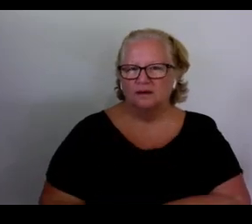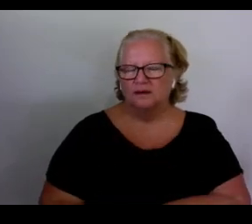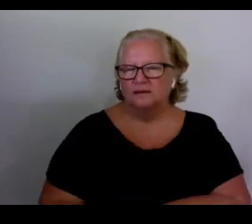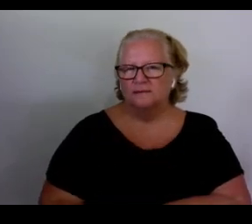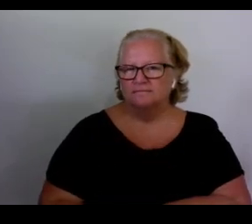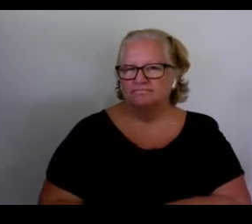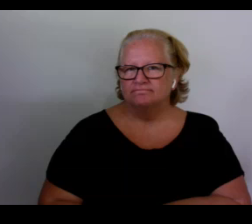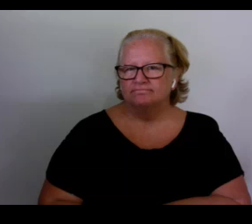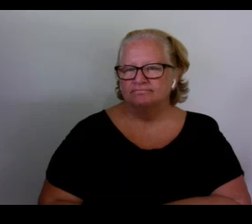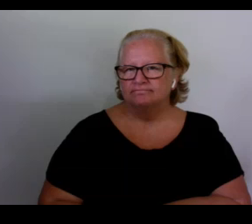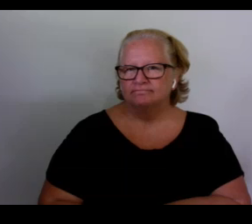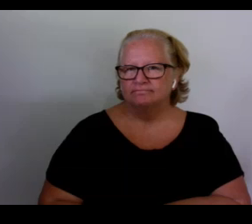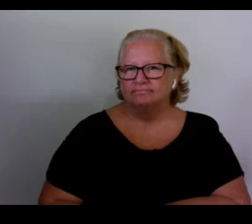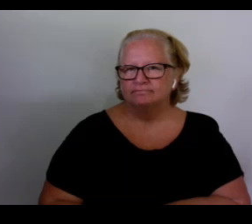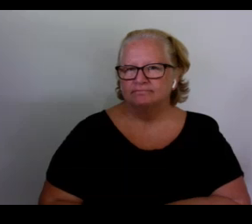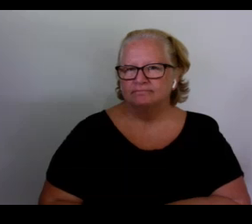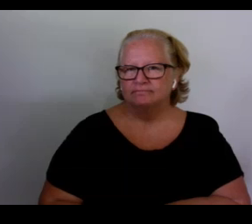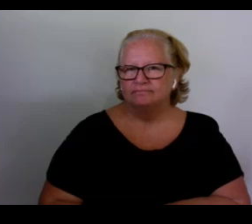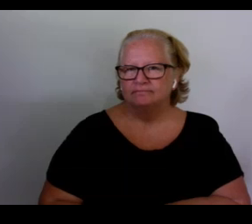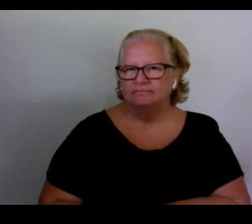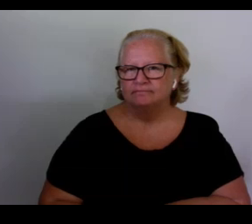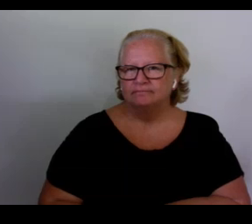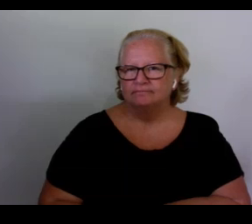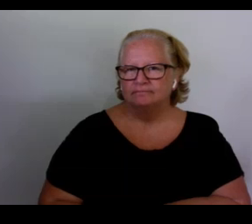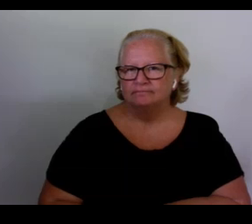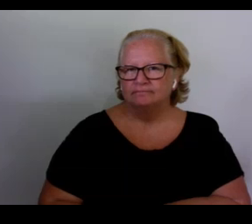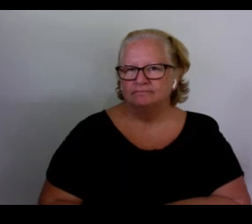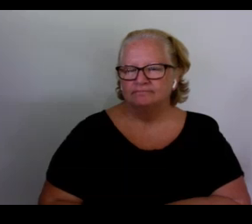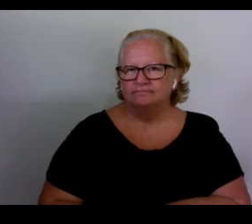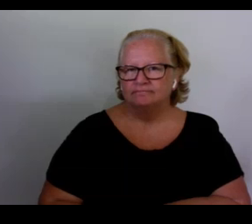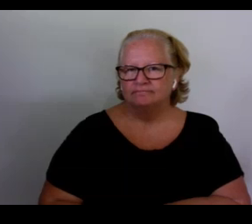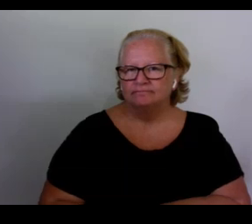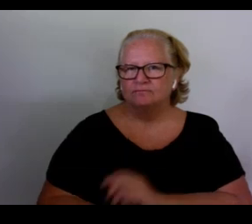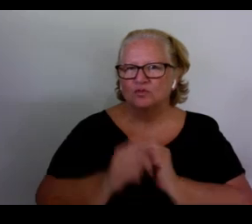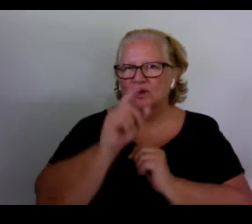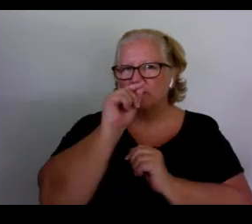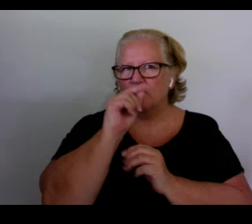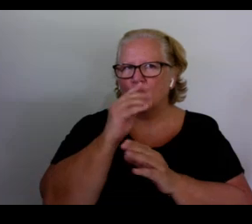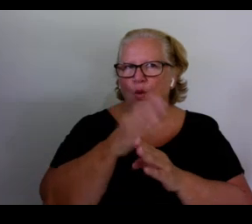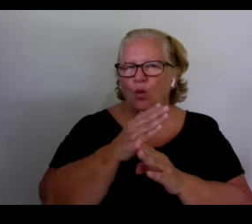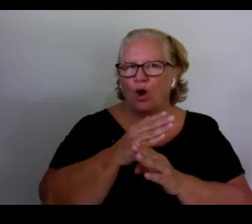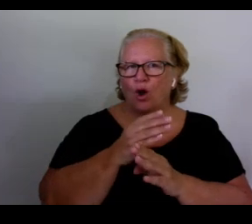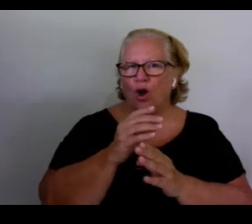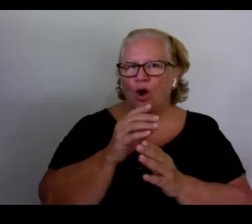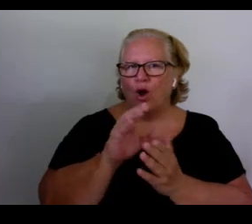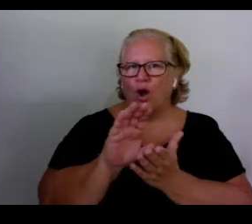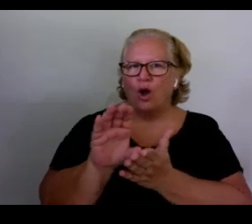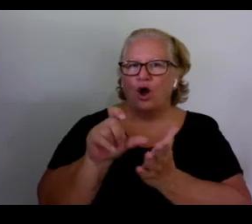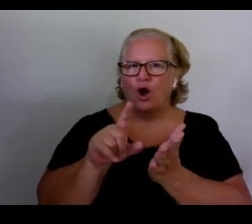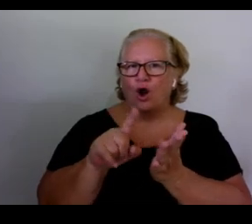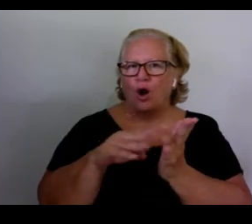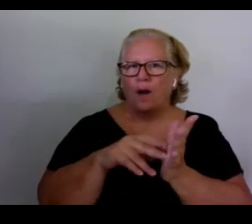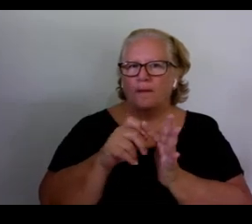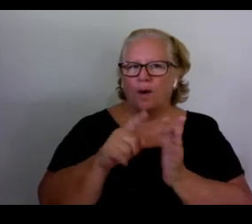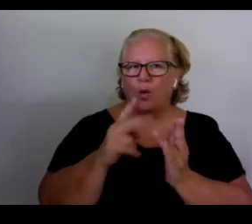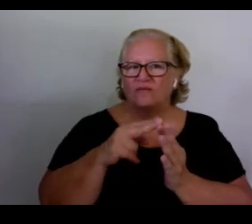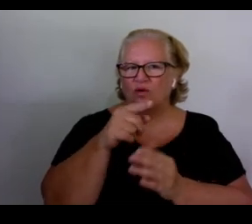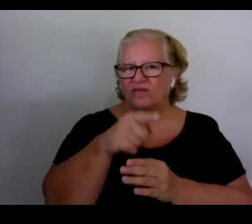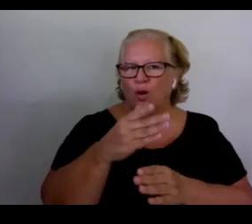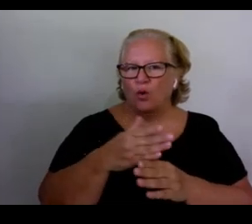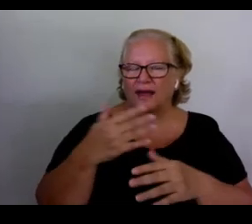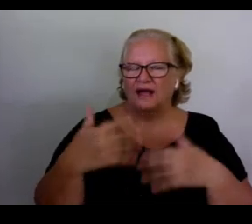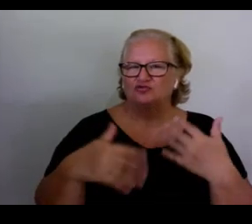the way out the possible compensation payout from the work injury? So yes. For this case study? Yeah,